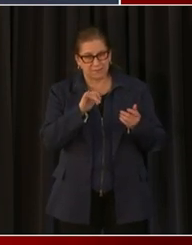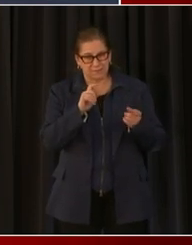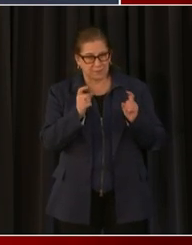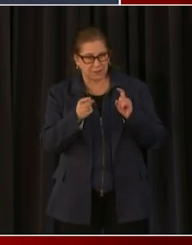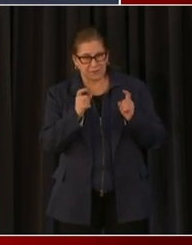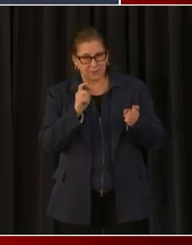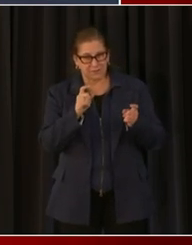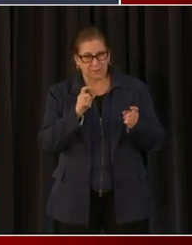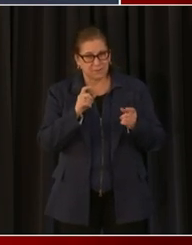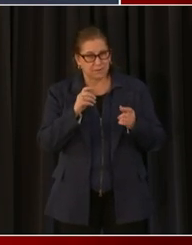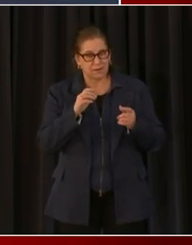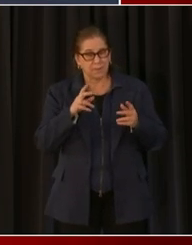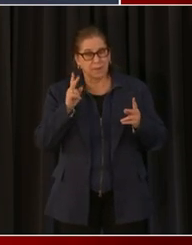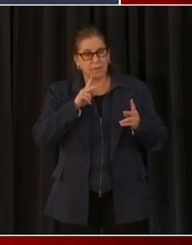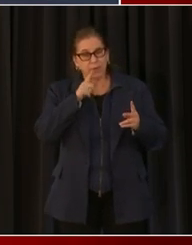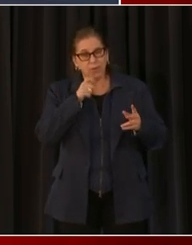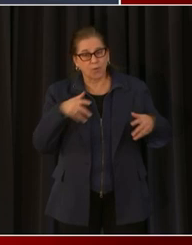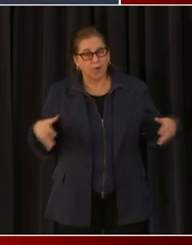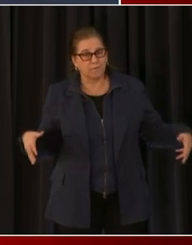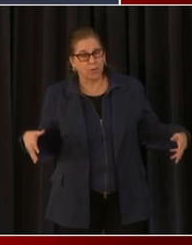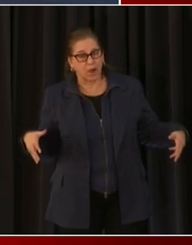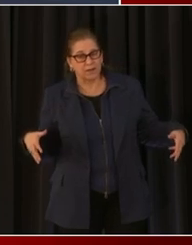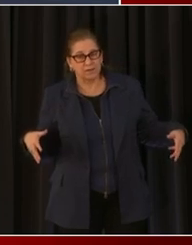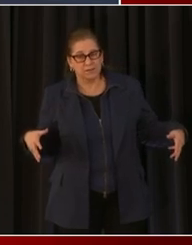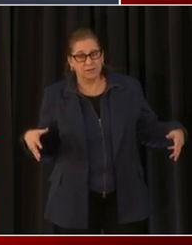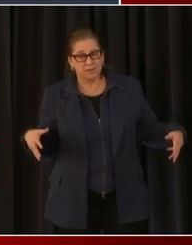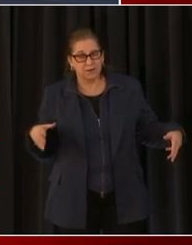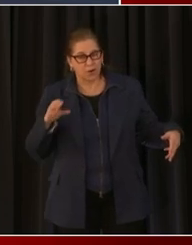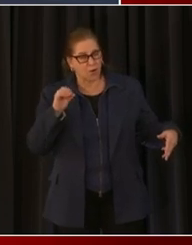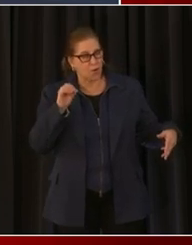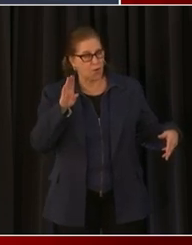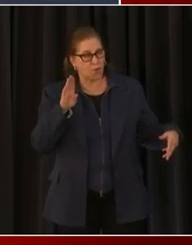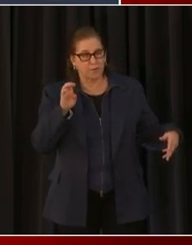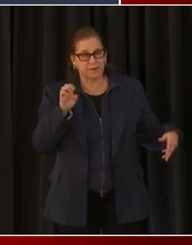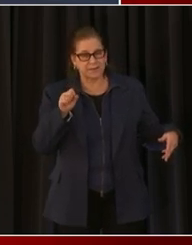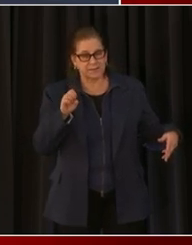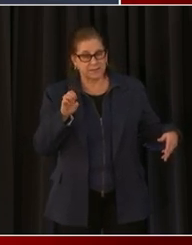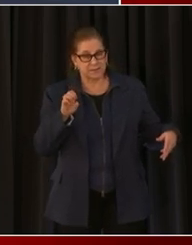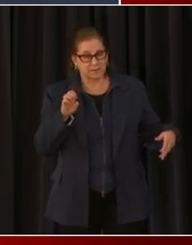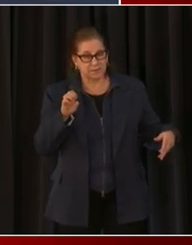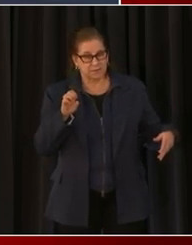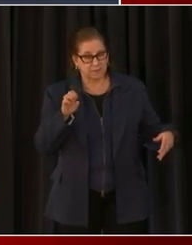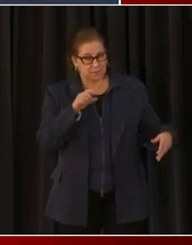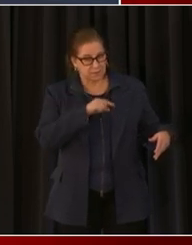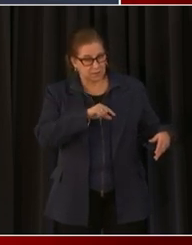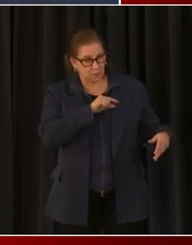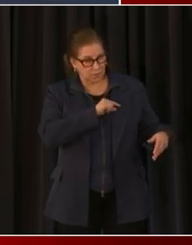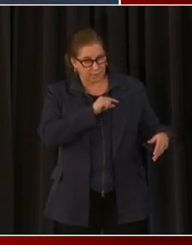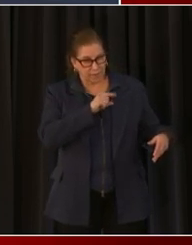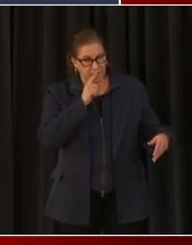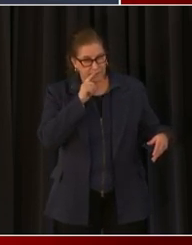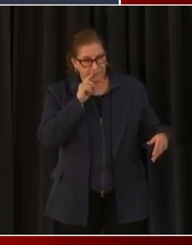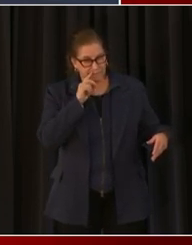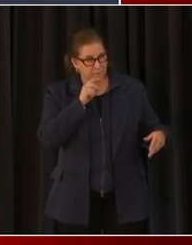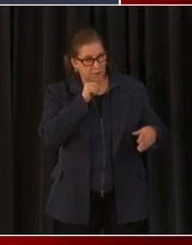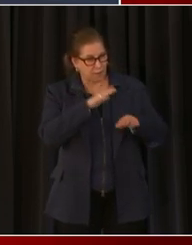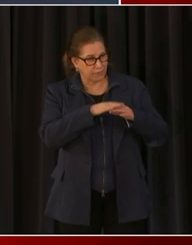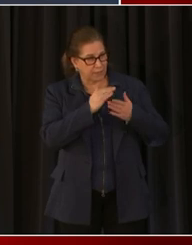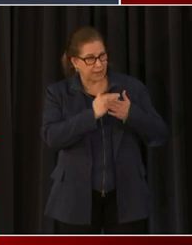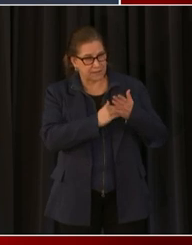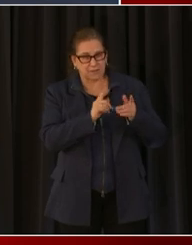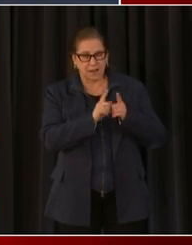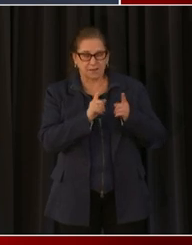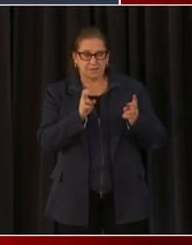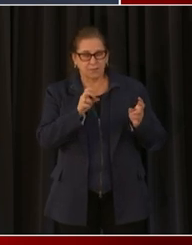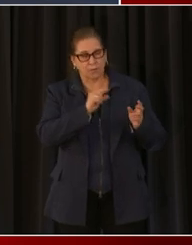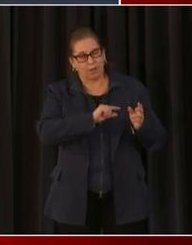longer overweight residents, but obese residents. The BMI seems to have gone up, and no longer smoking on the list. Were